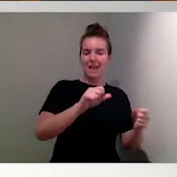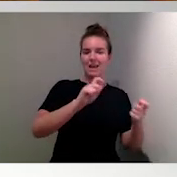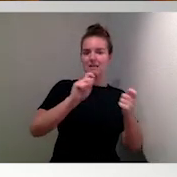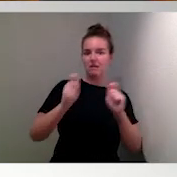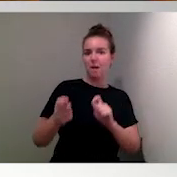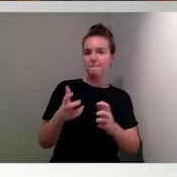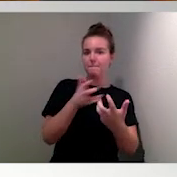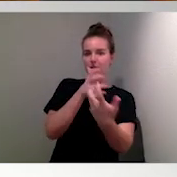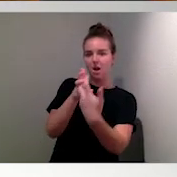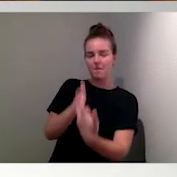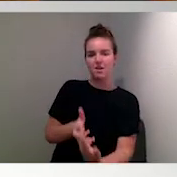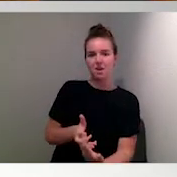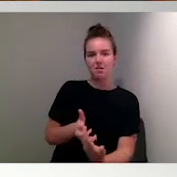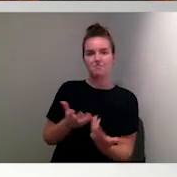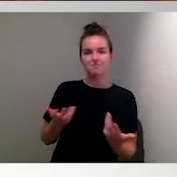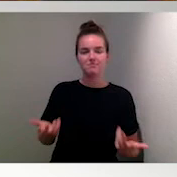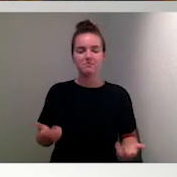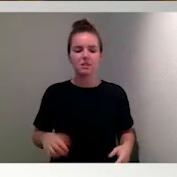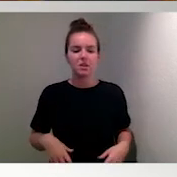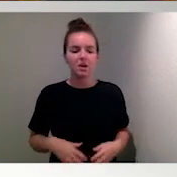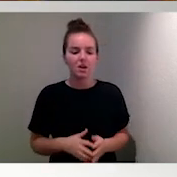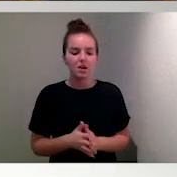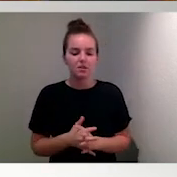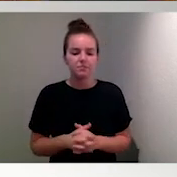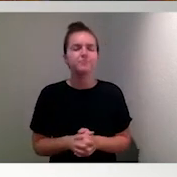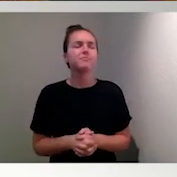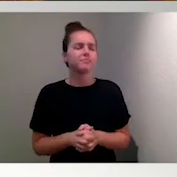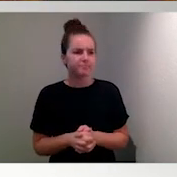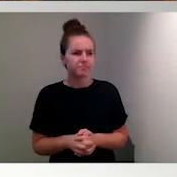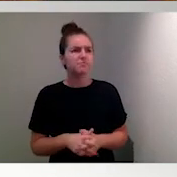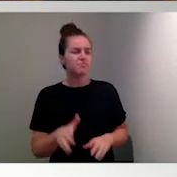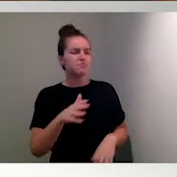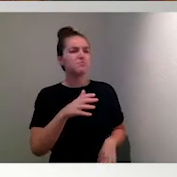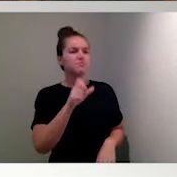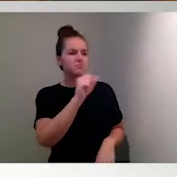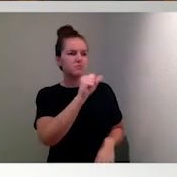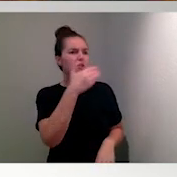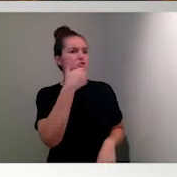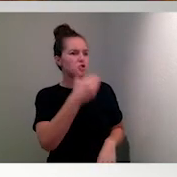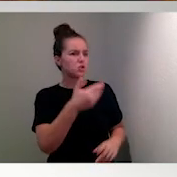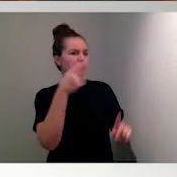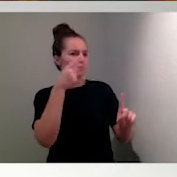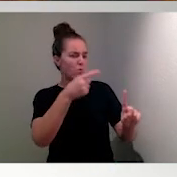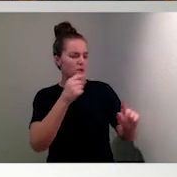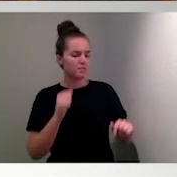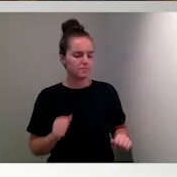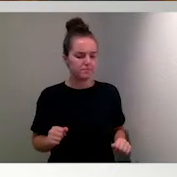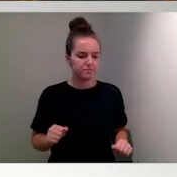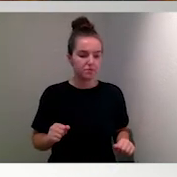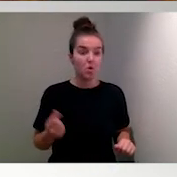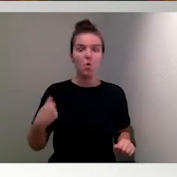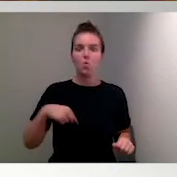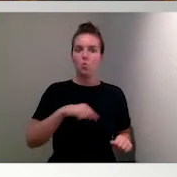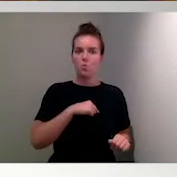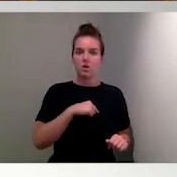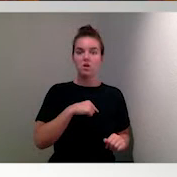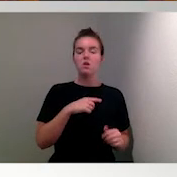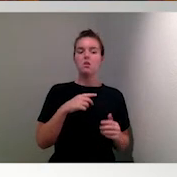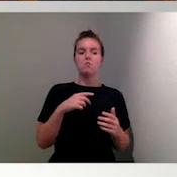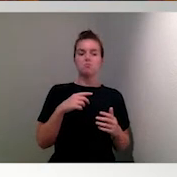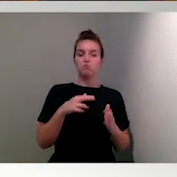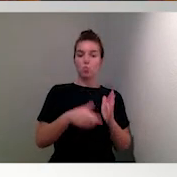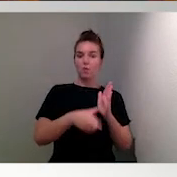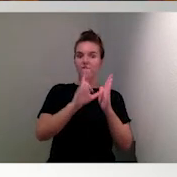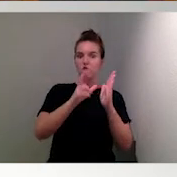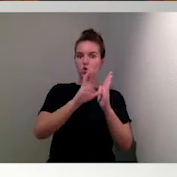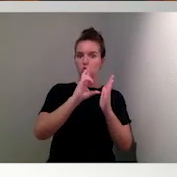Absolutely, and that's definitely a good point. We look at a lot of reviews and we try to find things. My son, I don't know, yep,